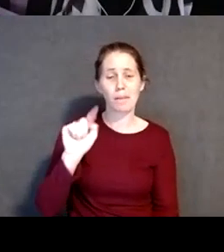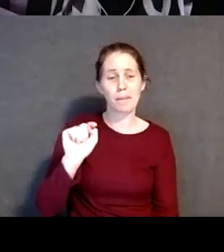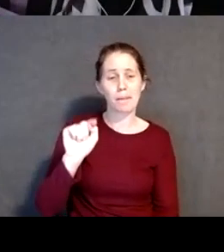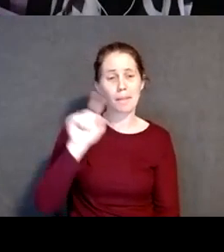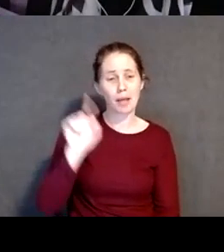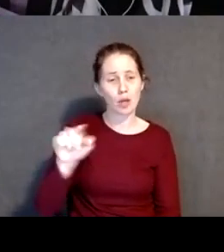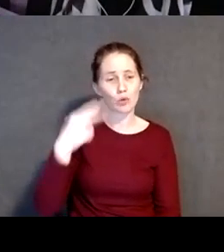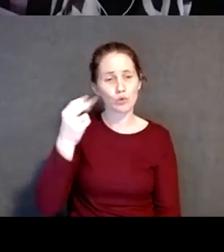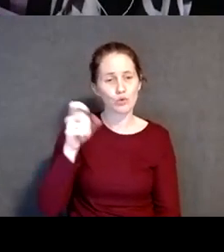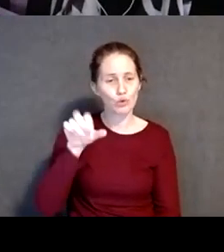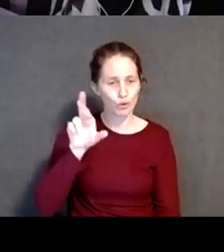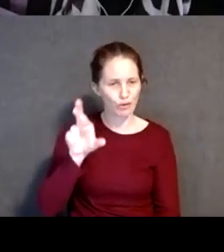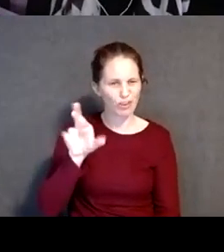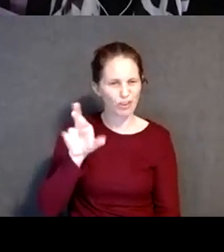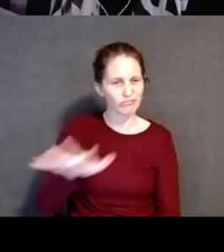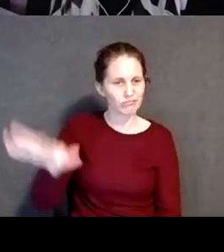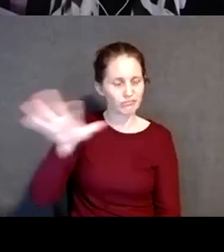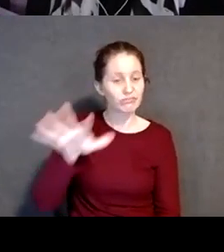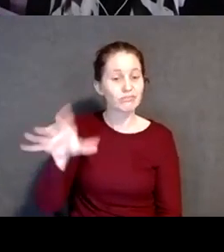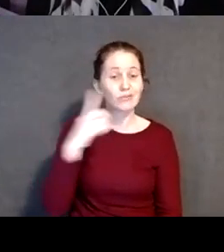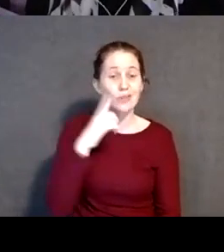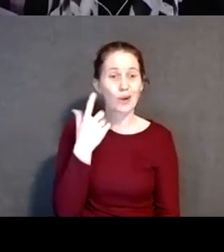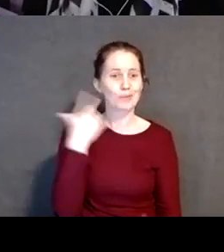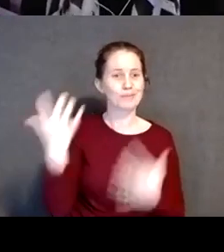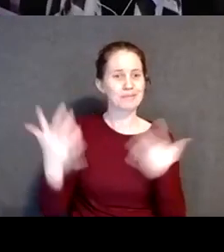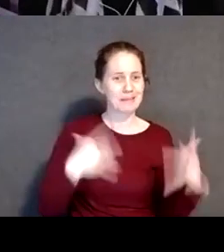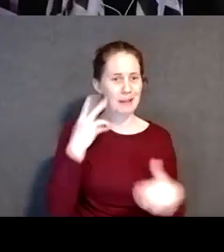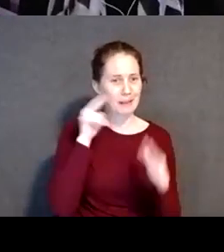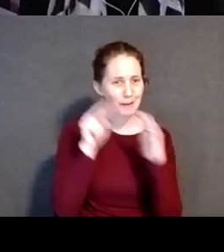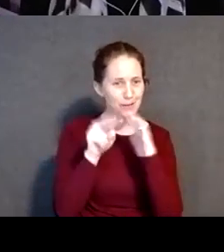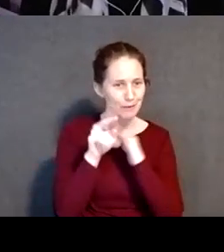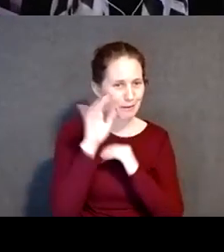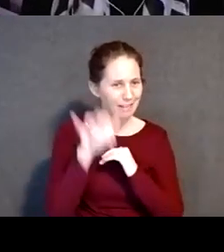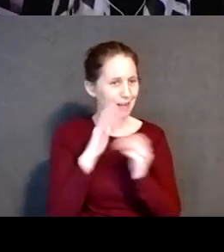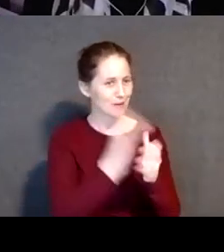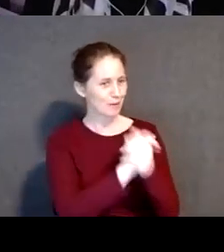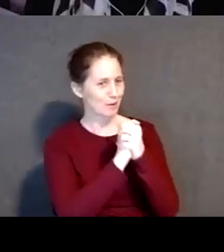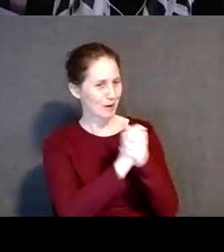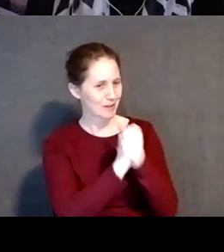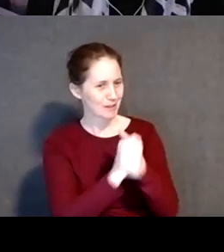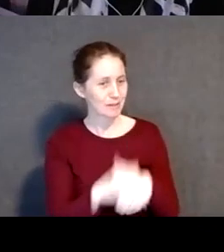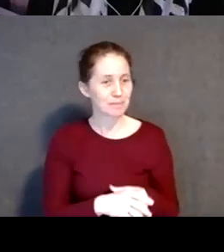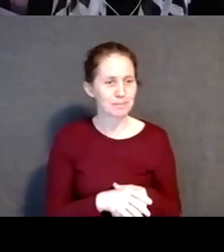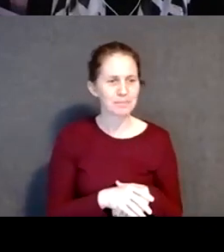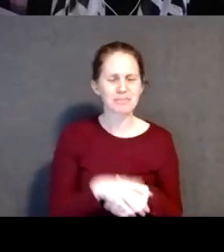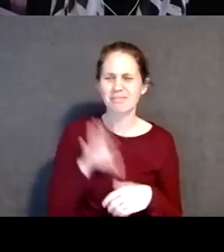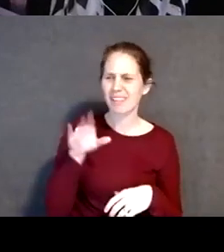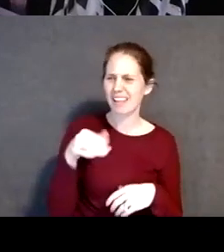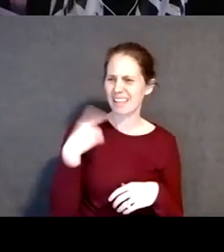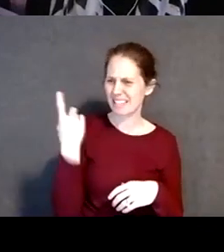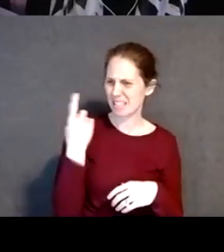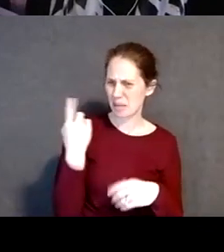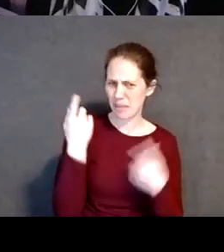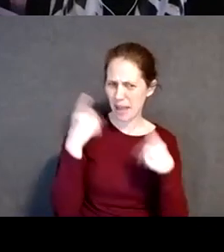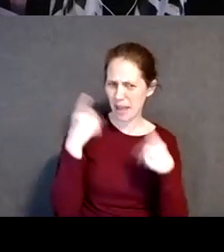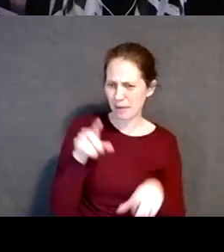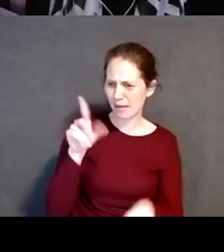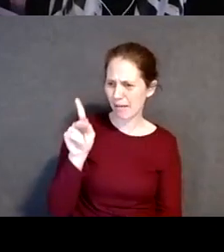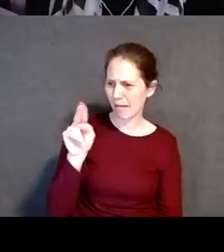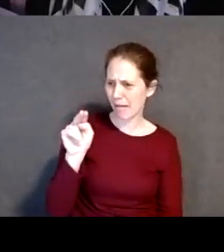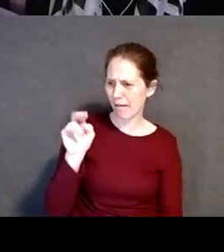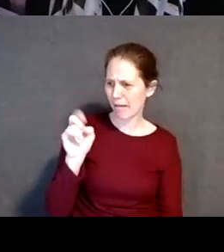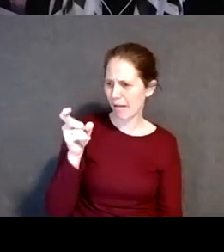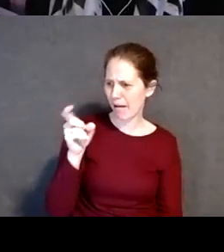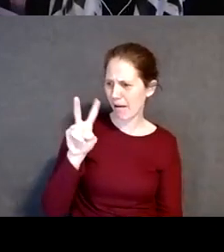Air area. So looking forward to it, and just wanted to congratulate him. Isn't there something taking place in Knoxville very soon